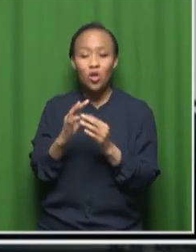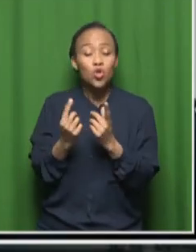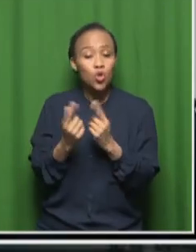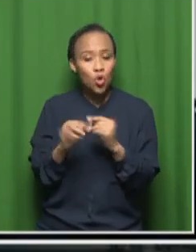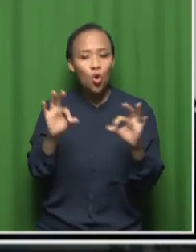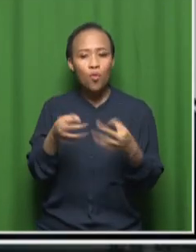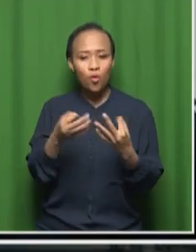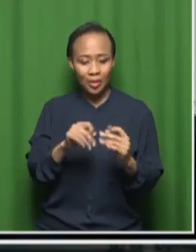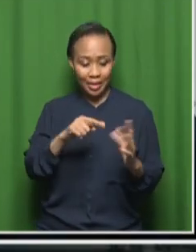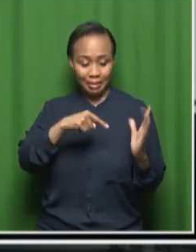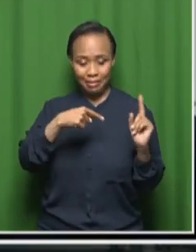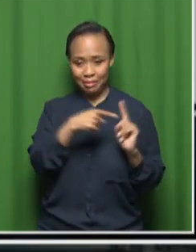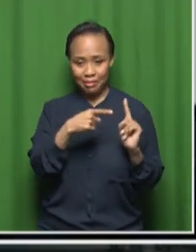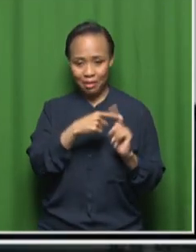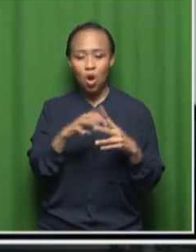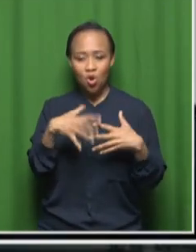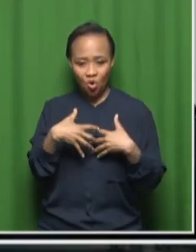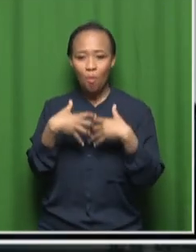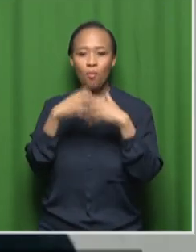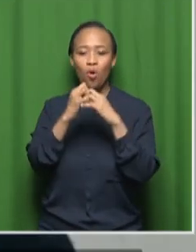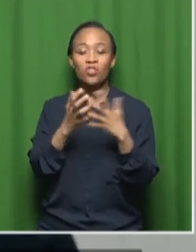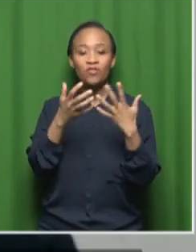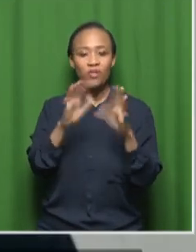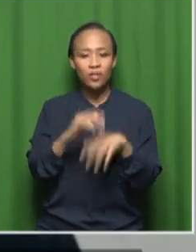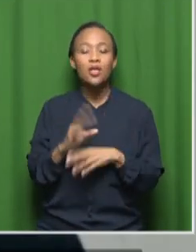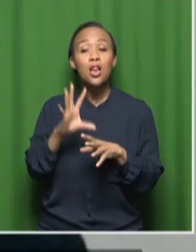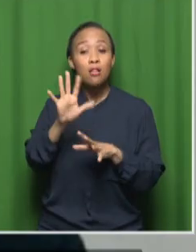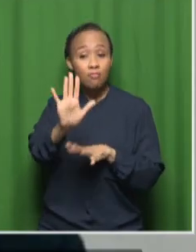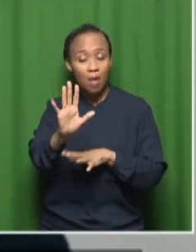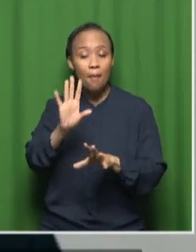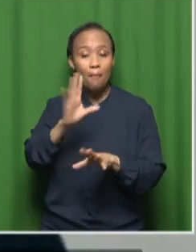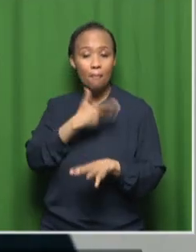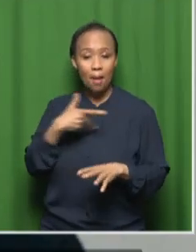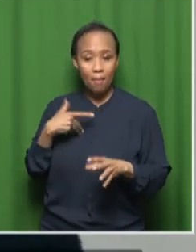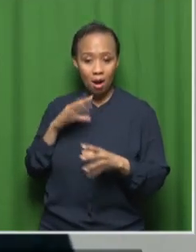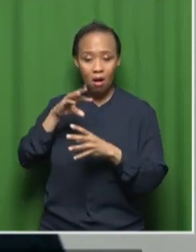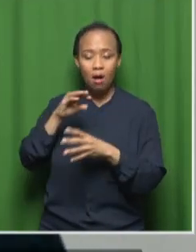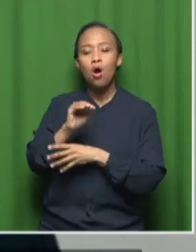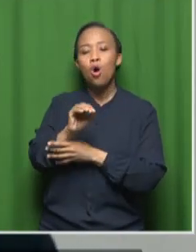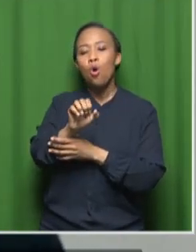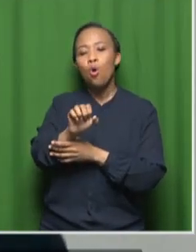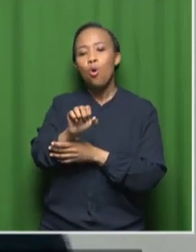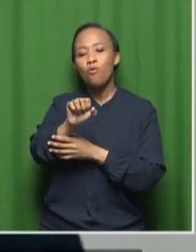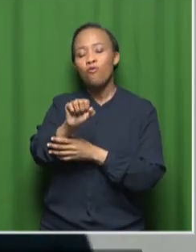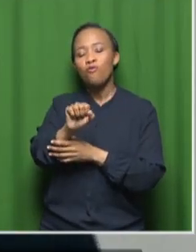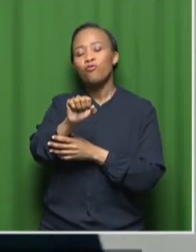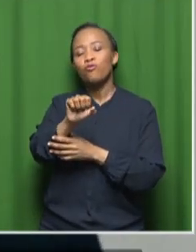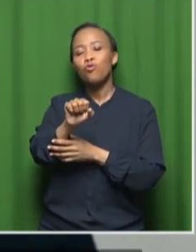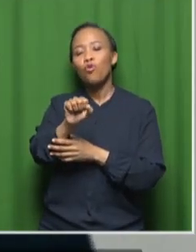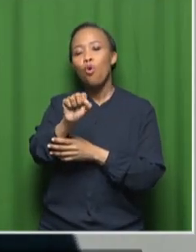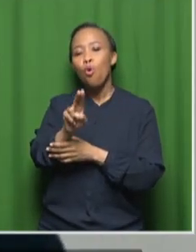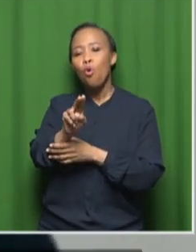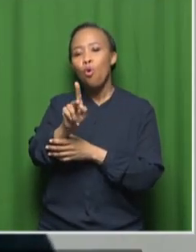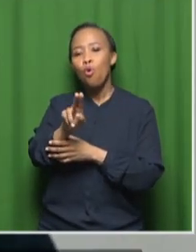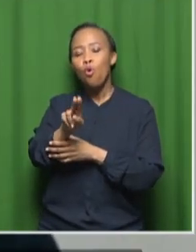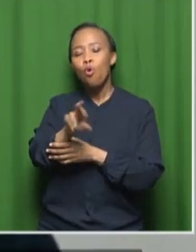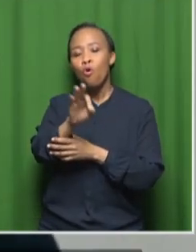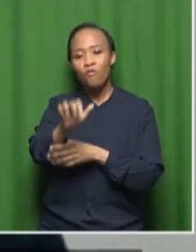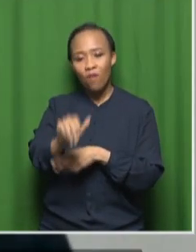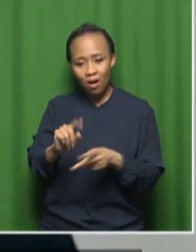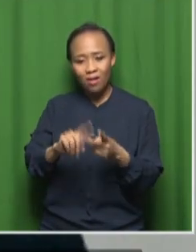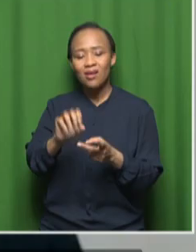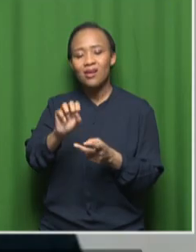absolutely. Including Umangfitwa Ukufa and some parts of Ushaka Kasenza Ngakona and